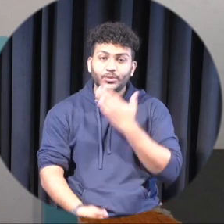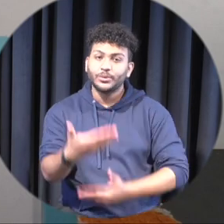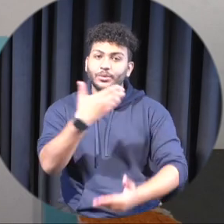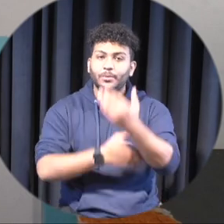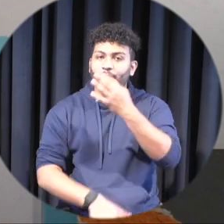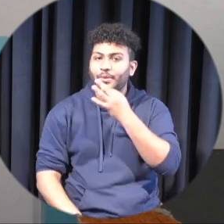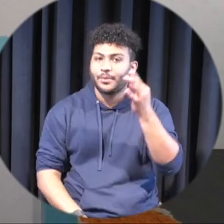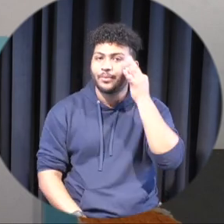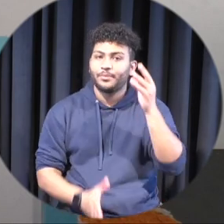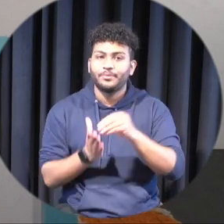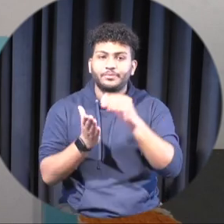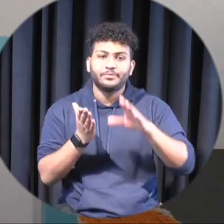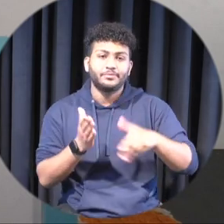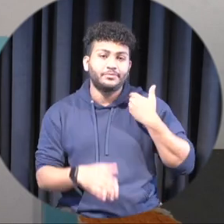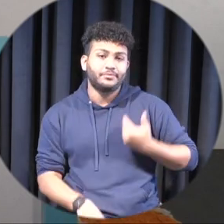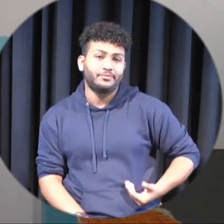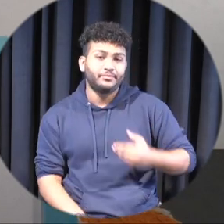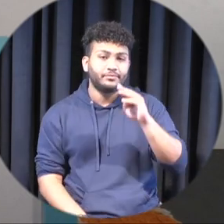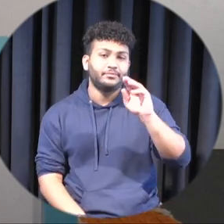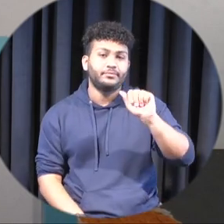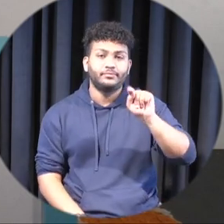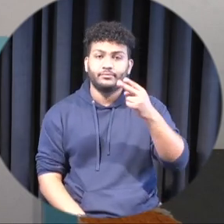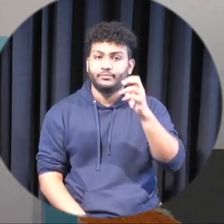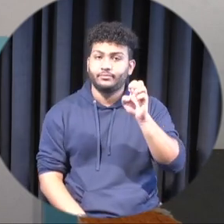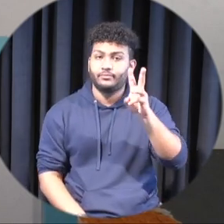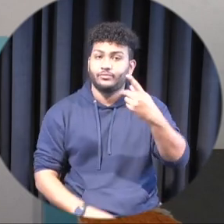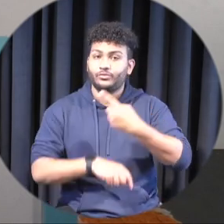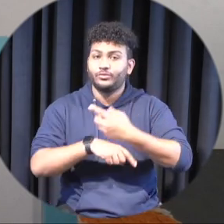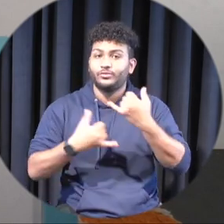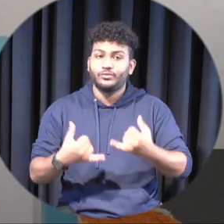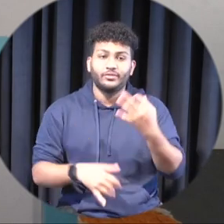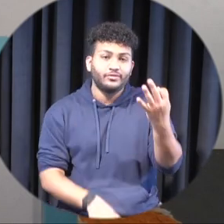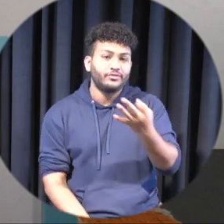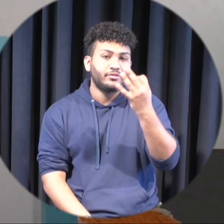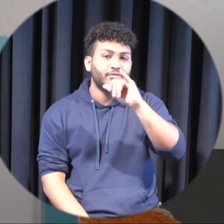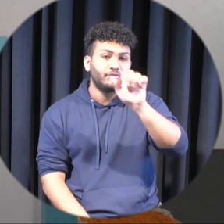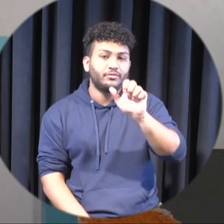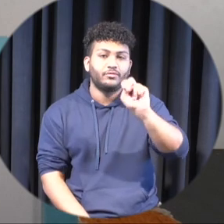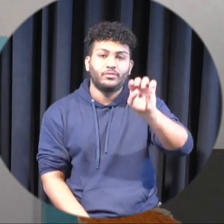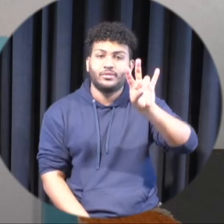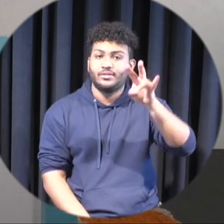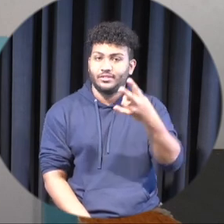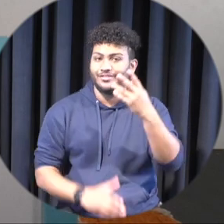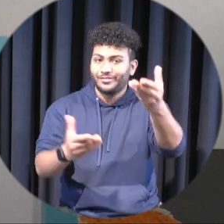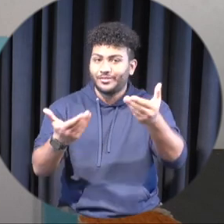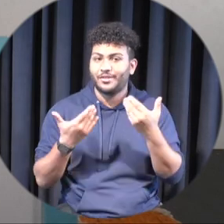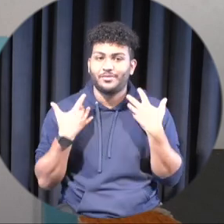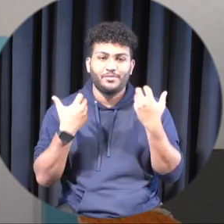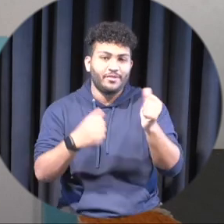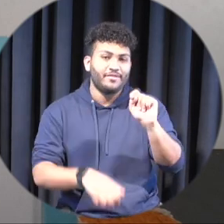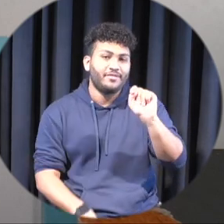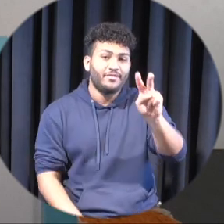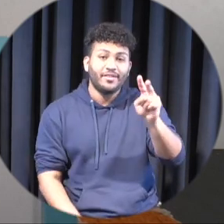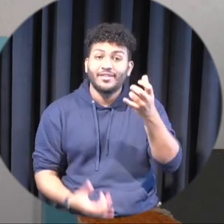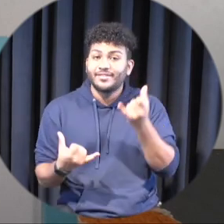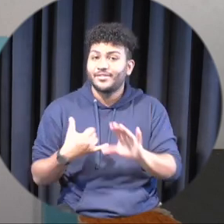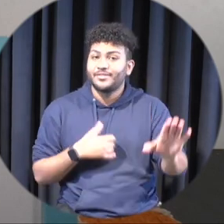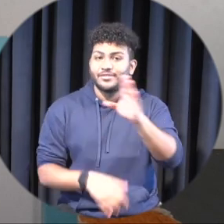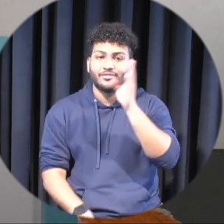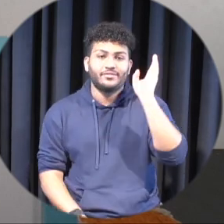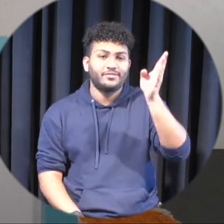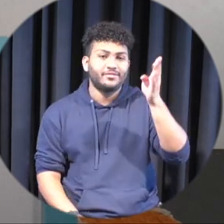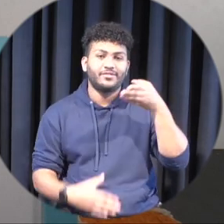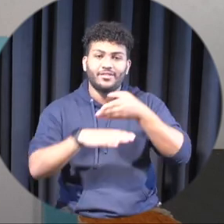Good morning, Braves. I'm Matthew, and today is Friday, January 7th. Welcome to Brave TV News. Now, here are your